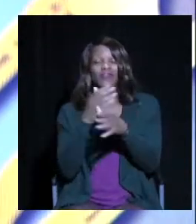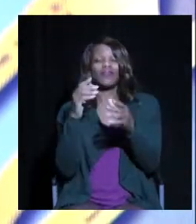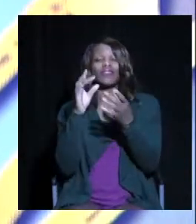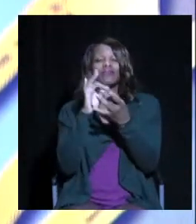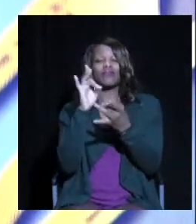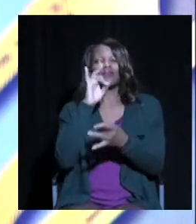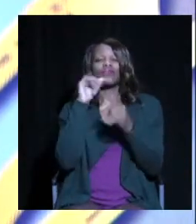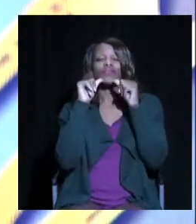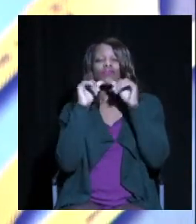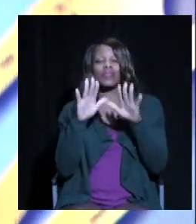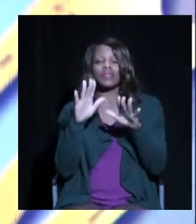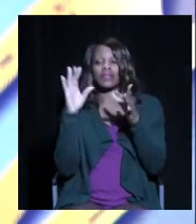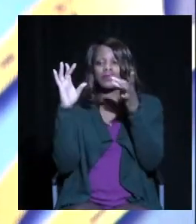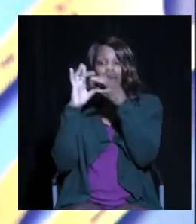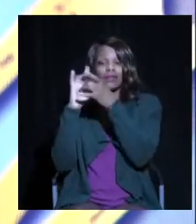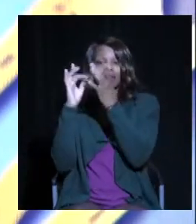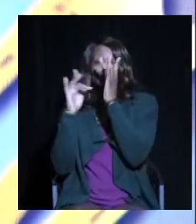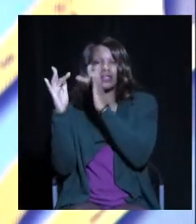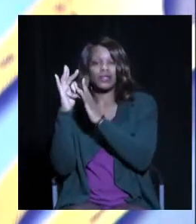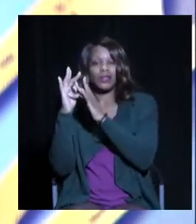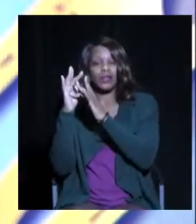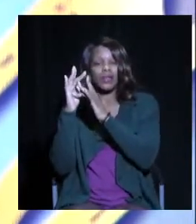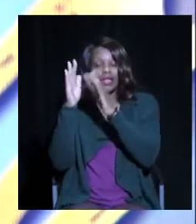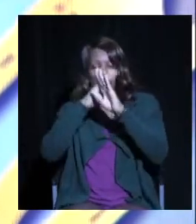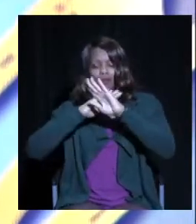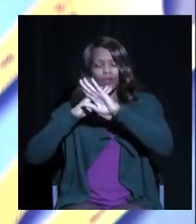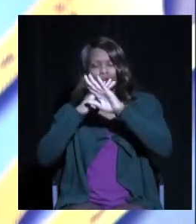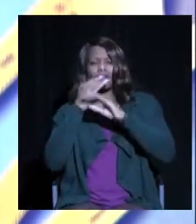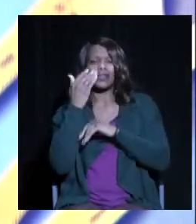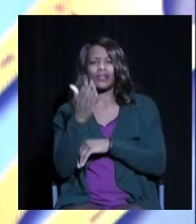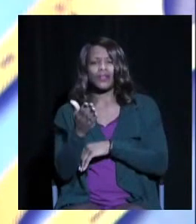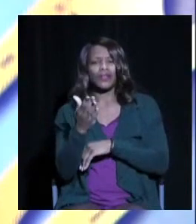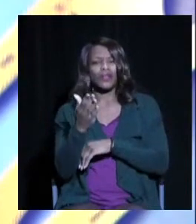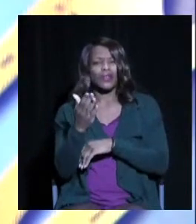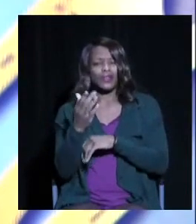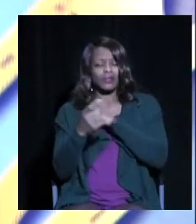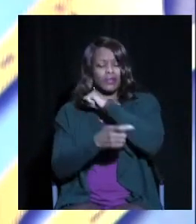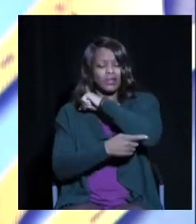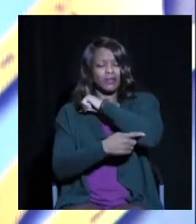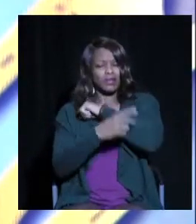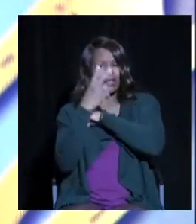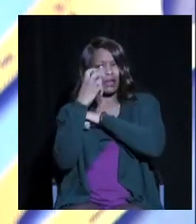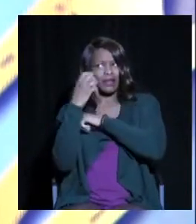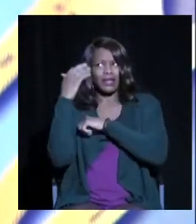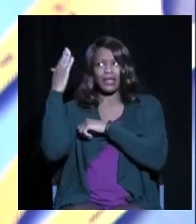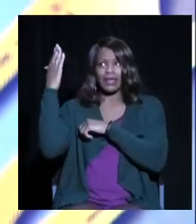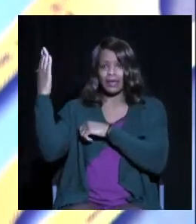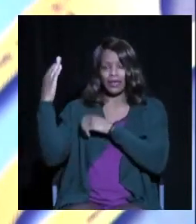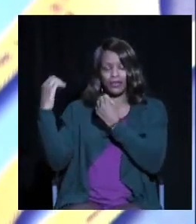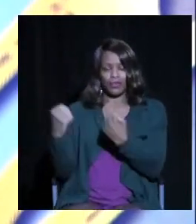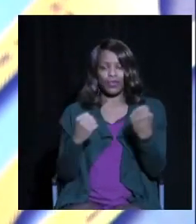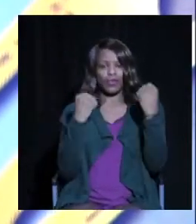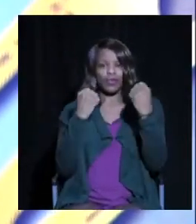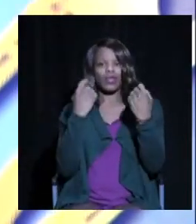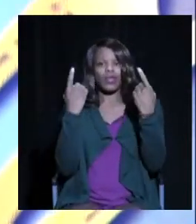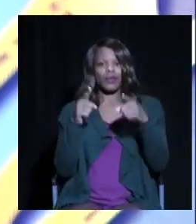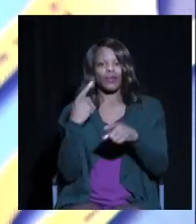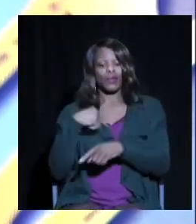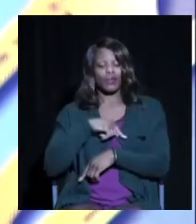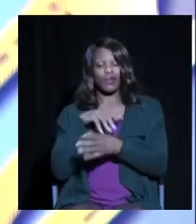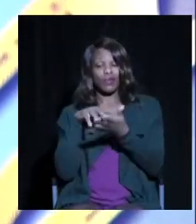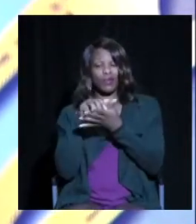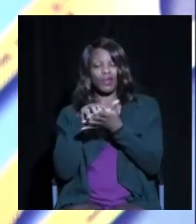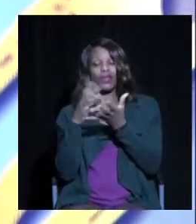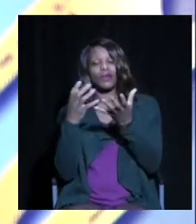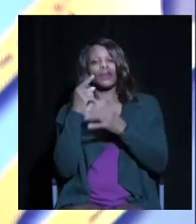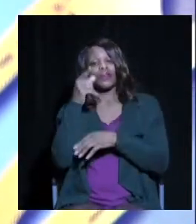Jesus, or that he'll keep you. I wonder if you feel tempted to doubt that he's strong when we're weak. Well, I just want you to